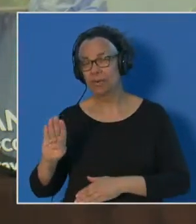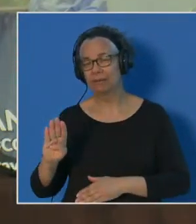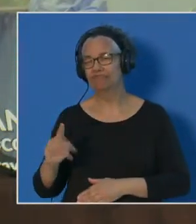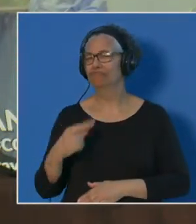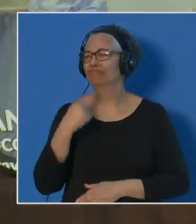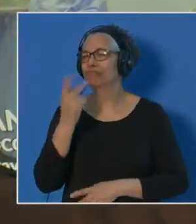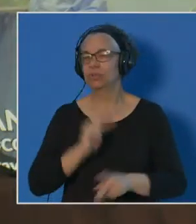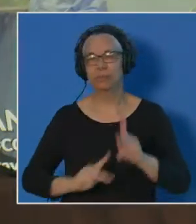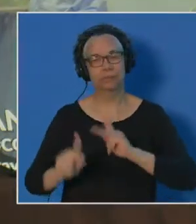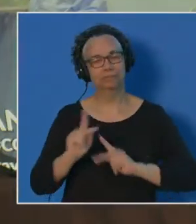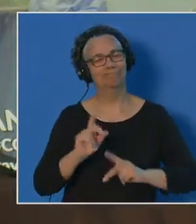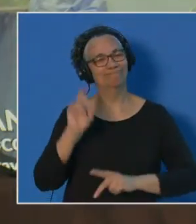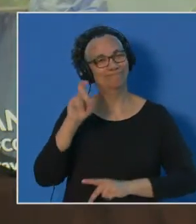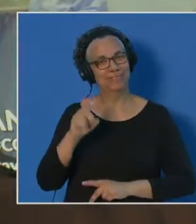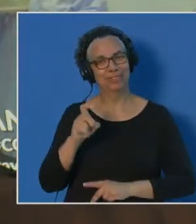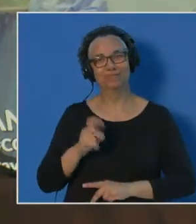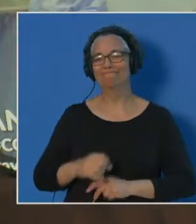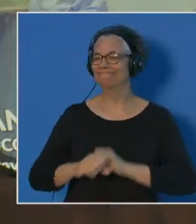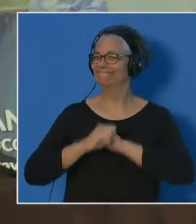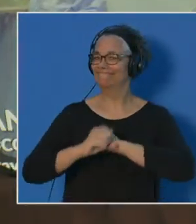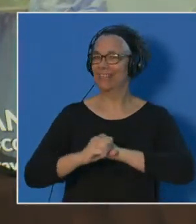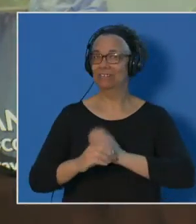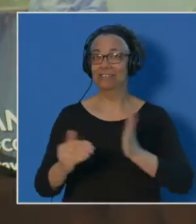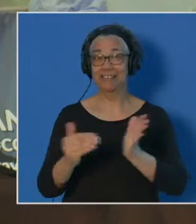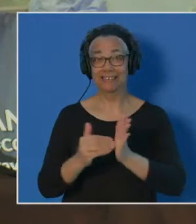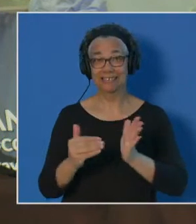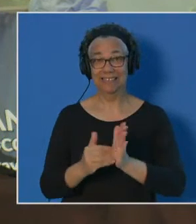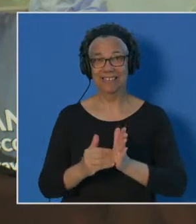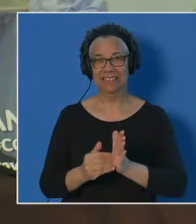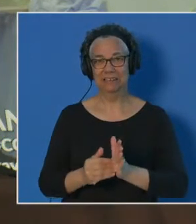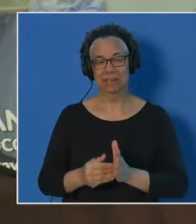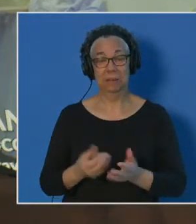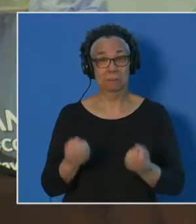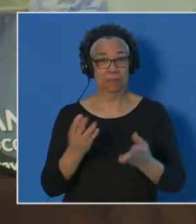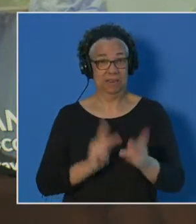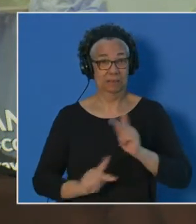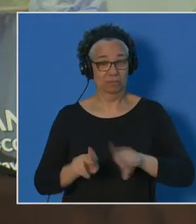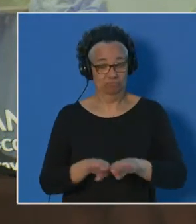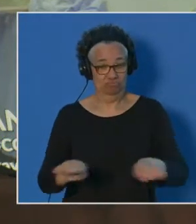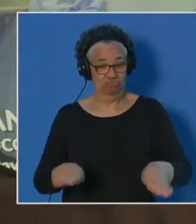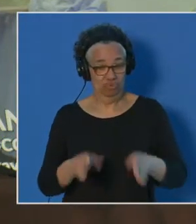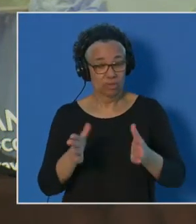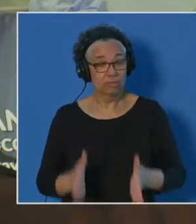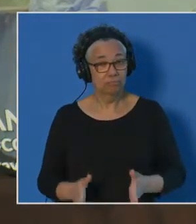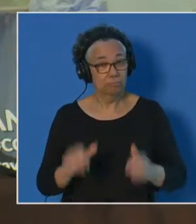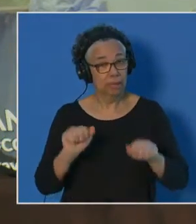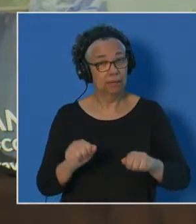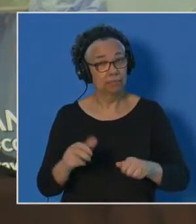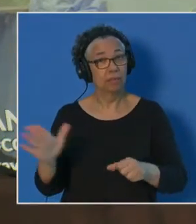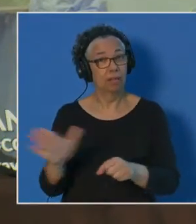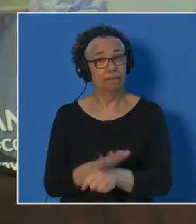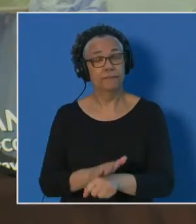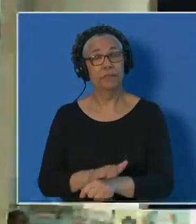have to re-advertise because we indeed felt that there were a number of Bermudians that could fill the aforementioned posts.